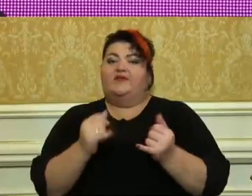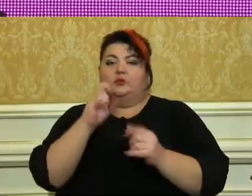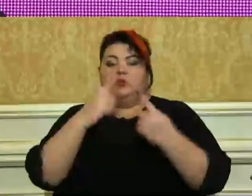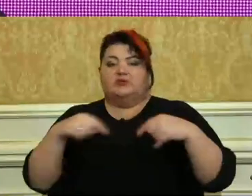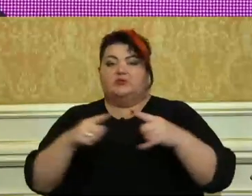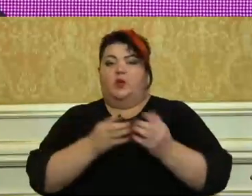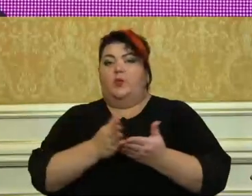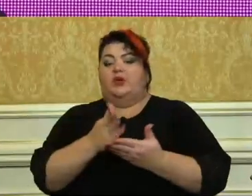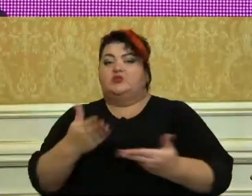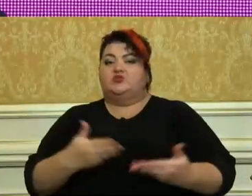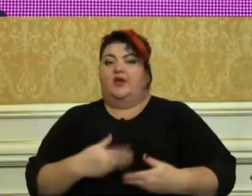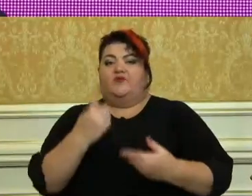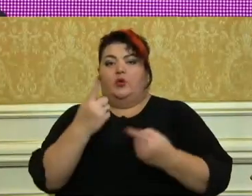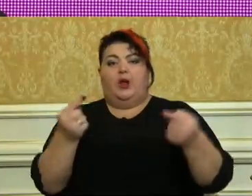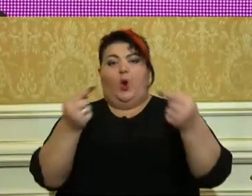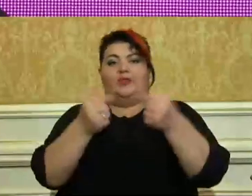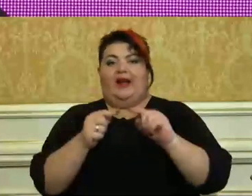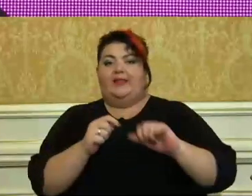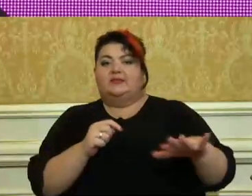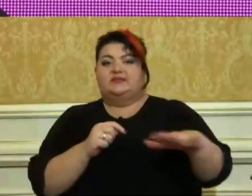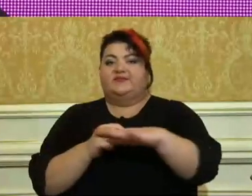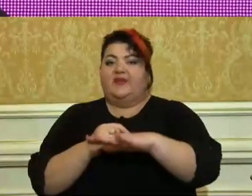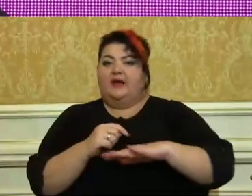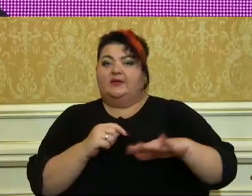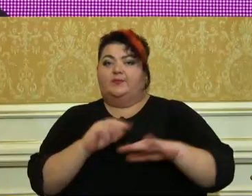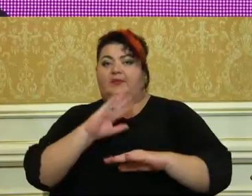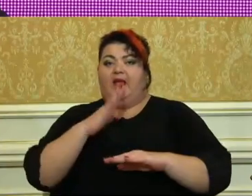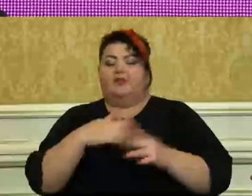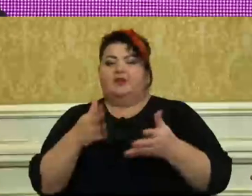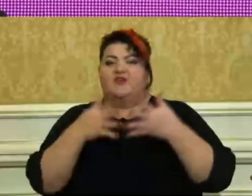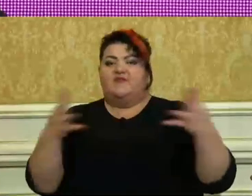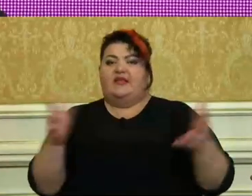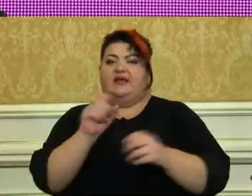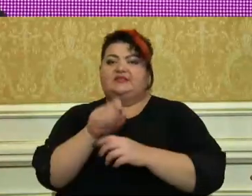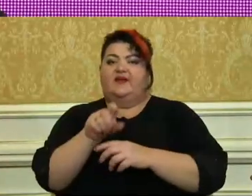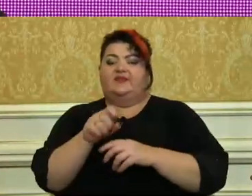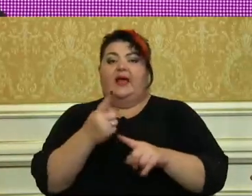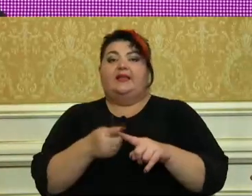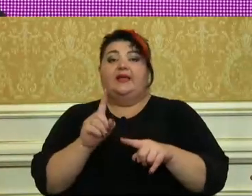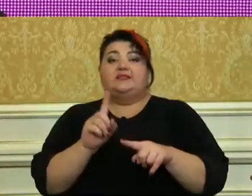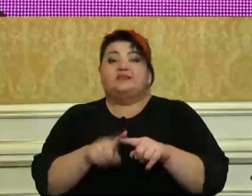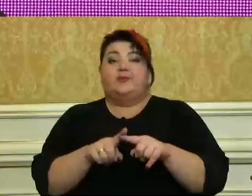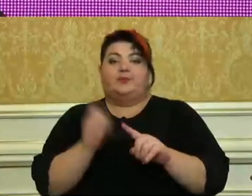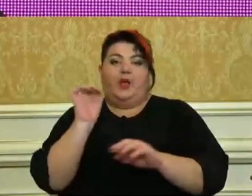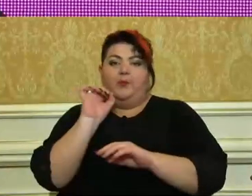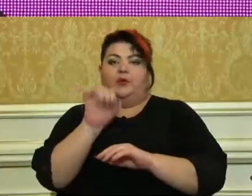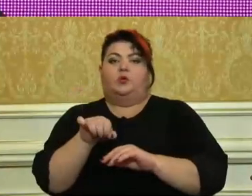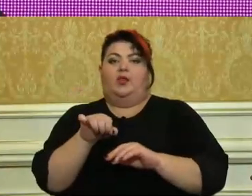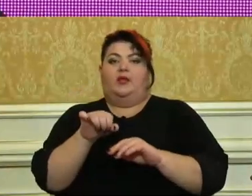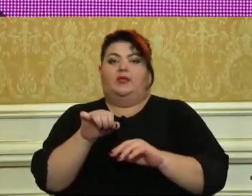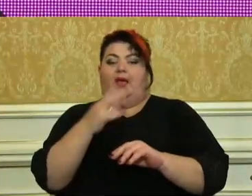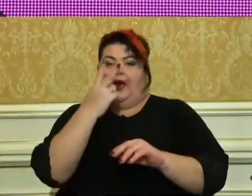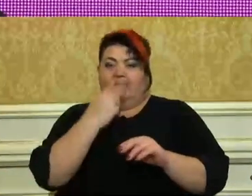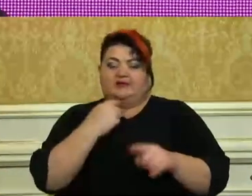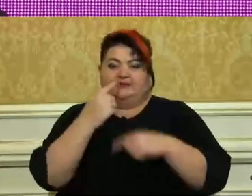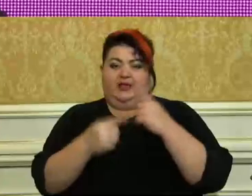we have to have a lot of influence in different spheres and different sectors. And we